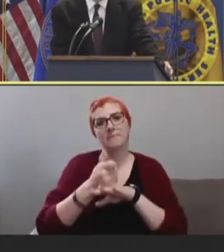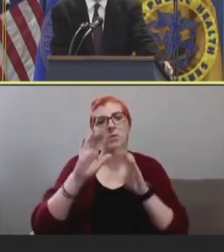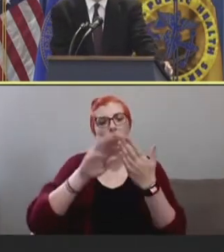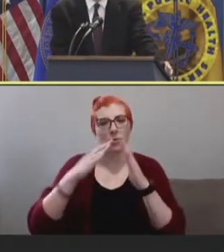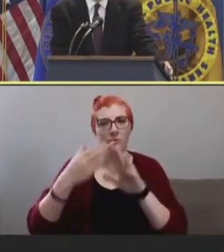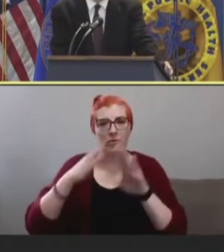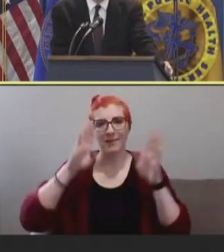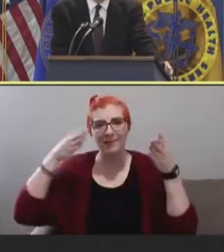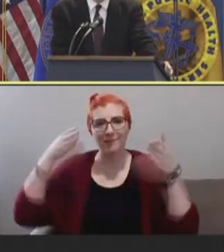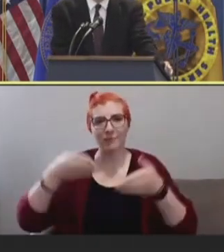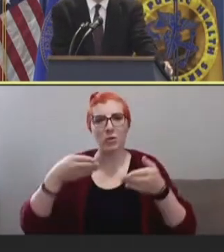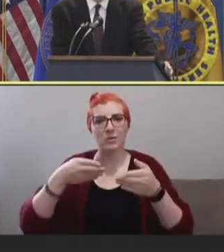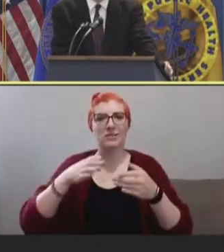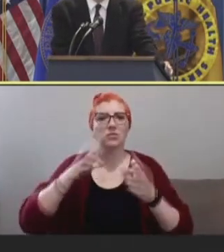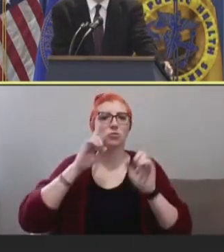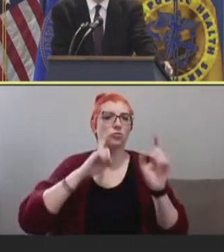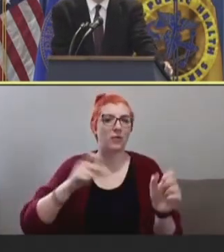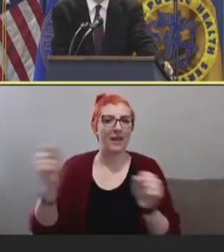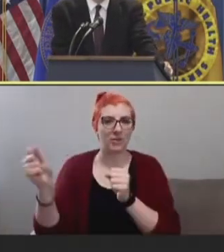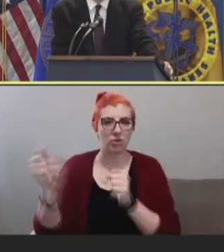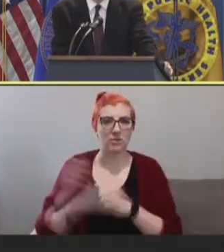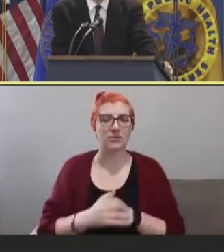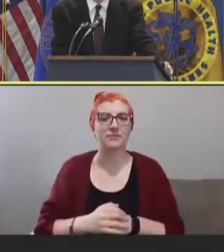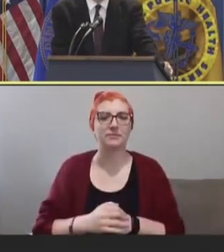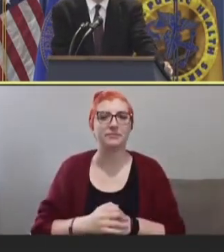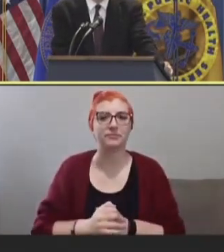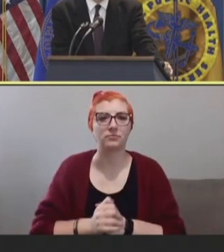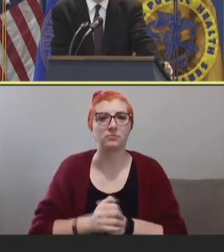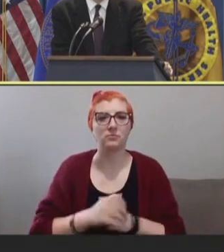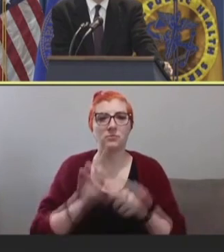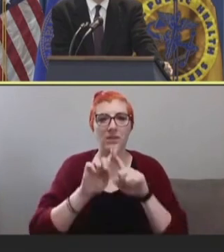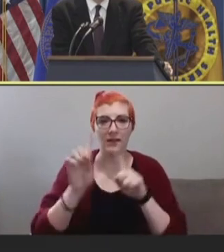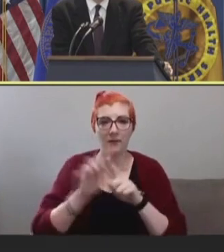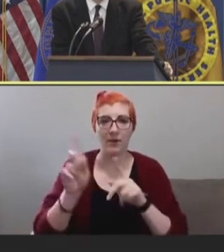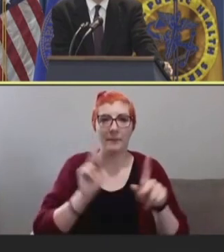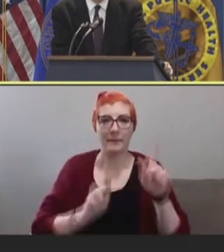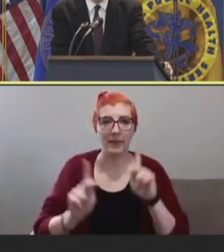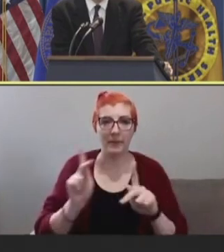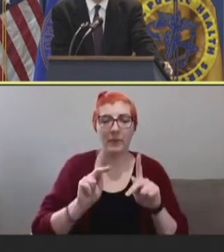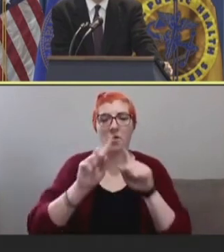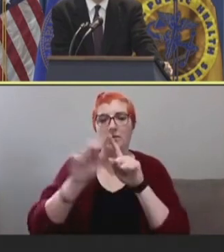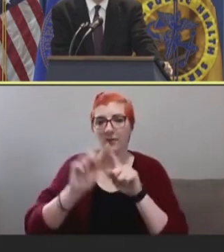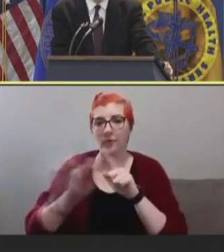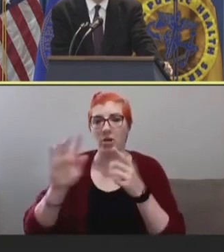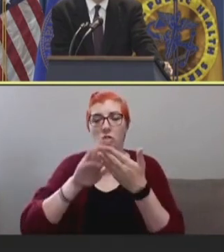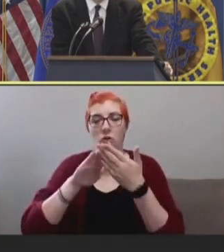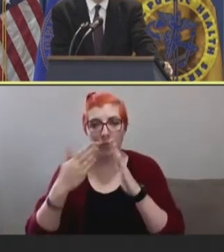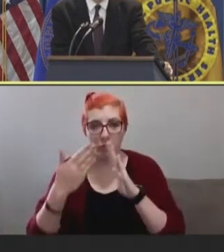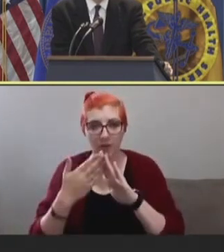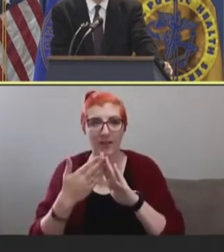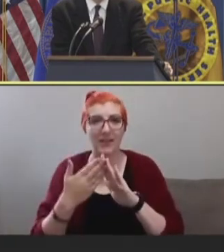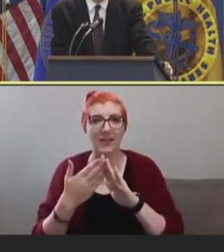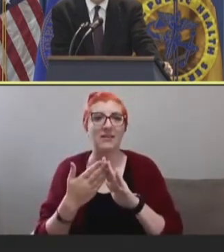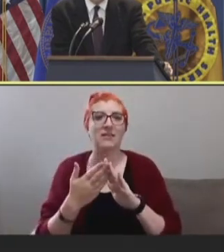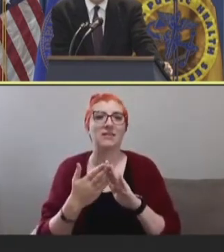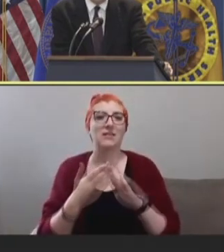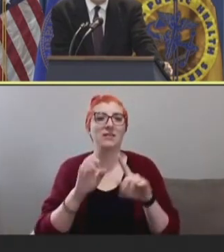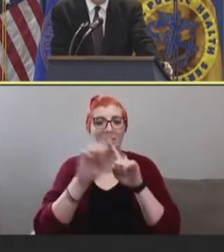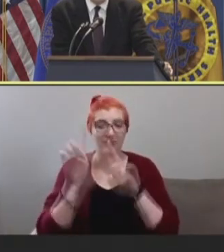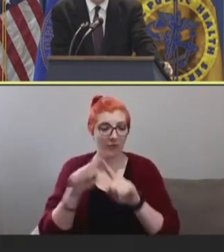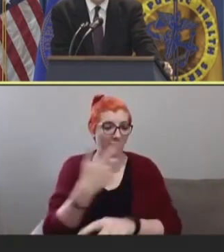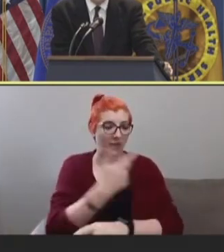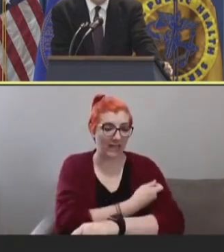Different communities, different people, and frankly, different vaccines are going to require different approaches.